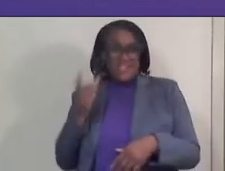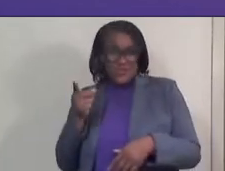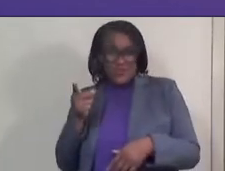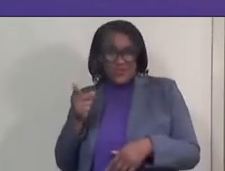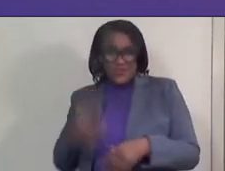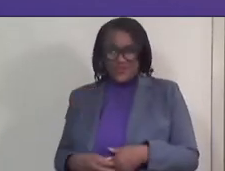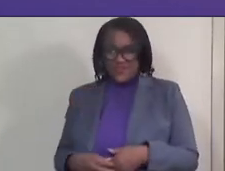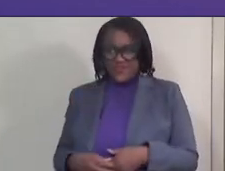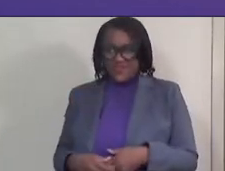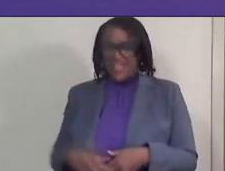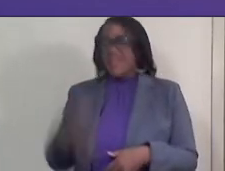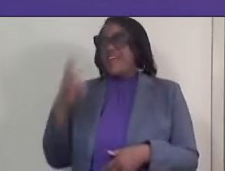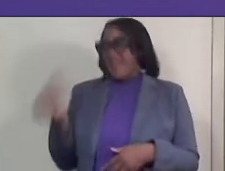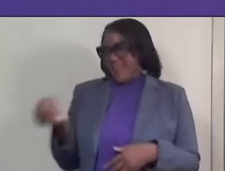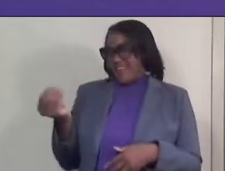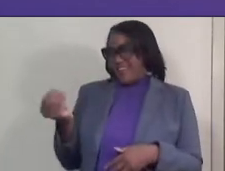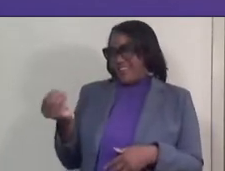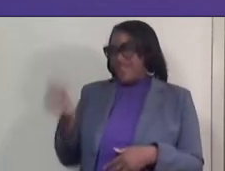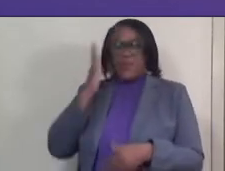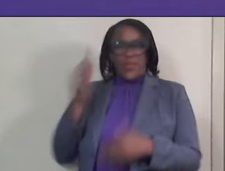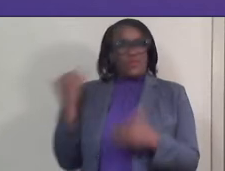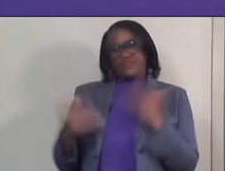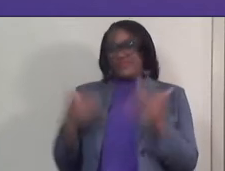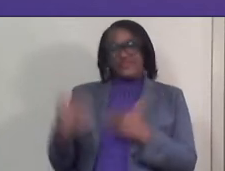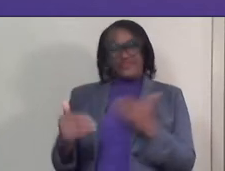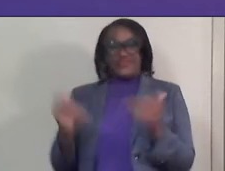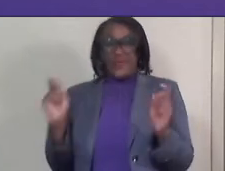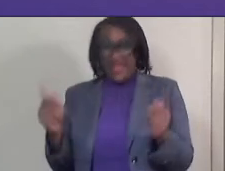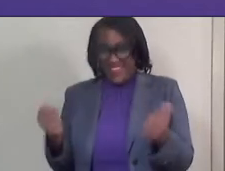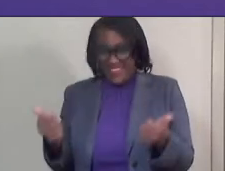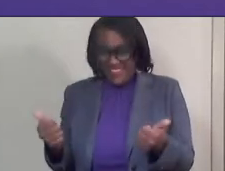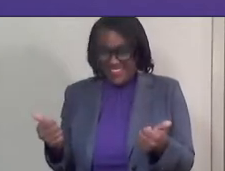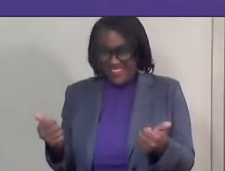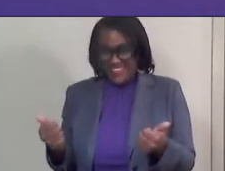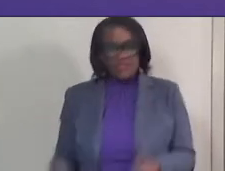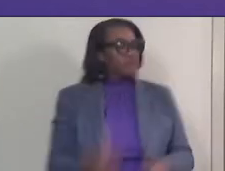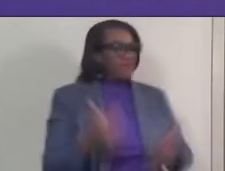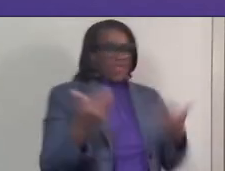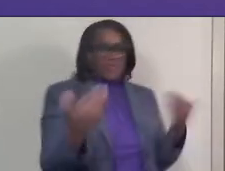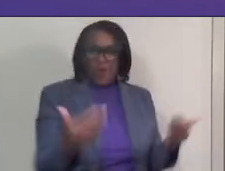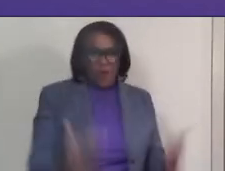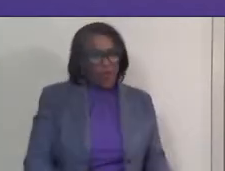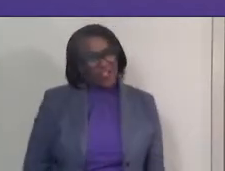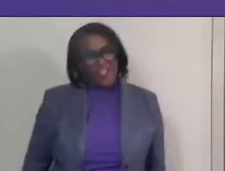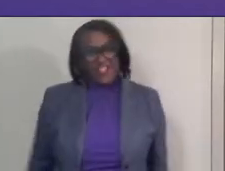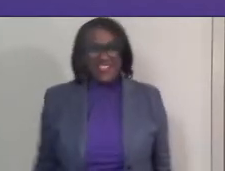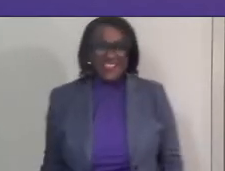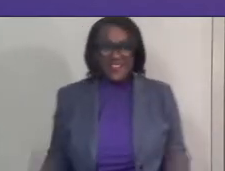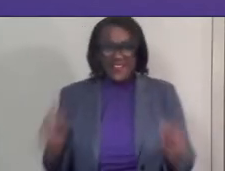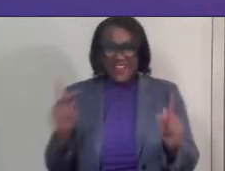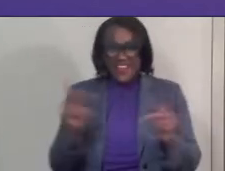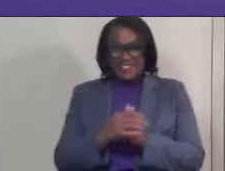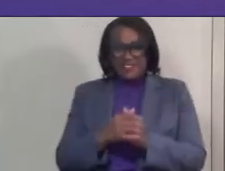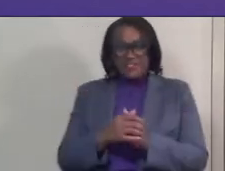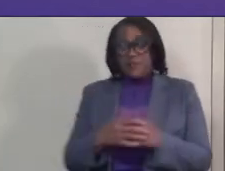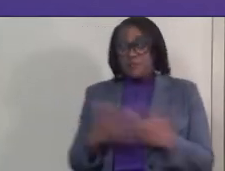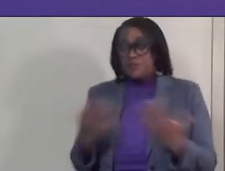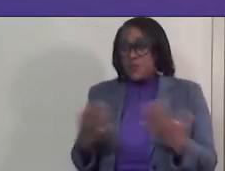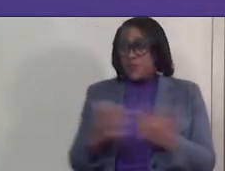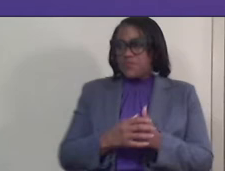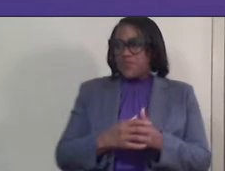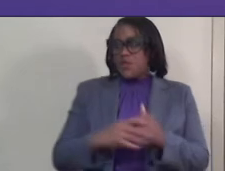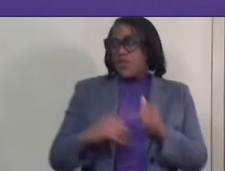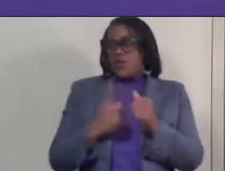Okay. And we will roll with it, Jeanine, okay? Let's roll. Okay. All right. So the